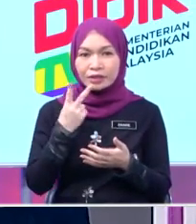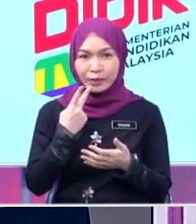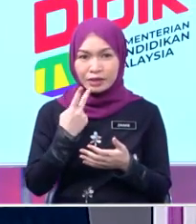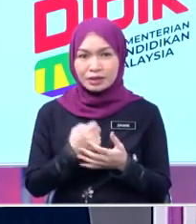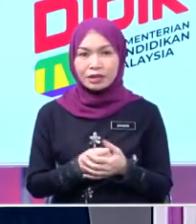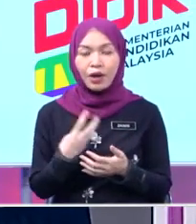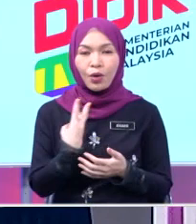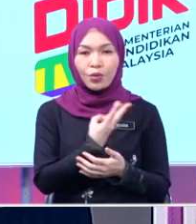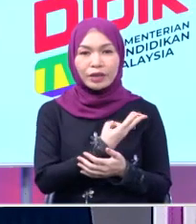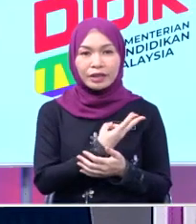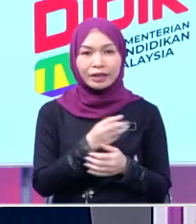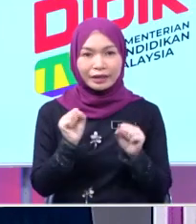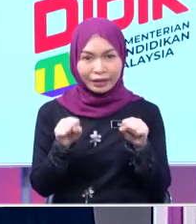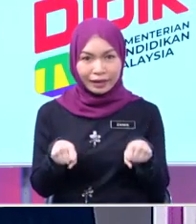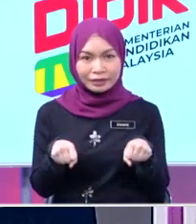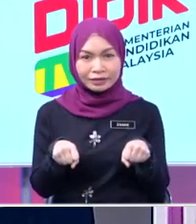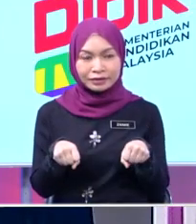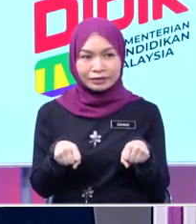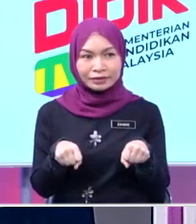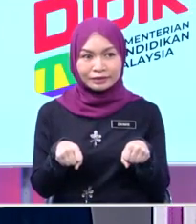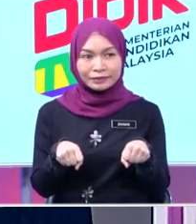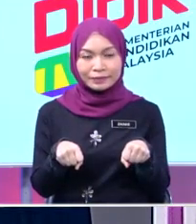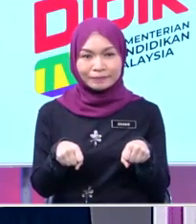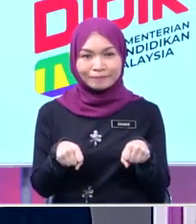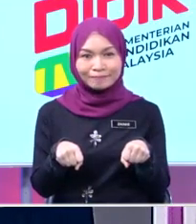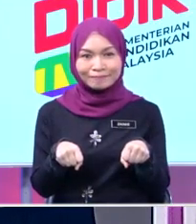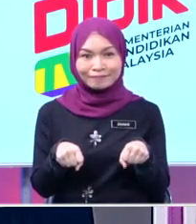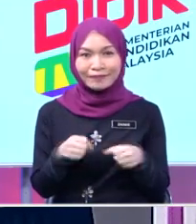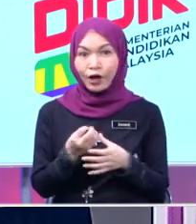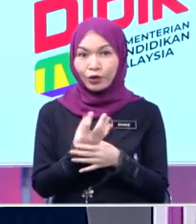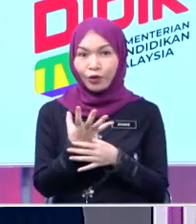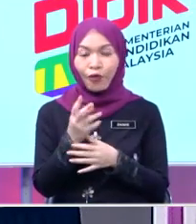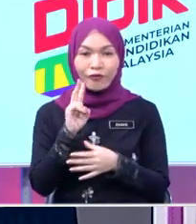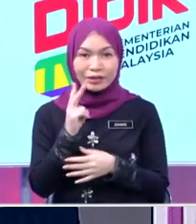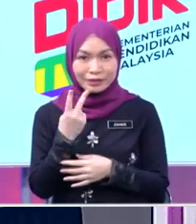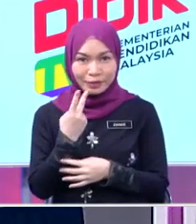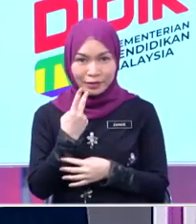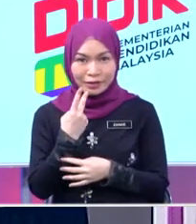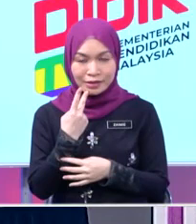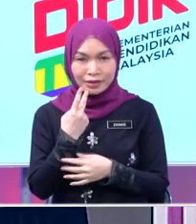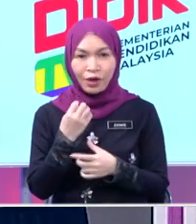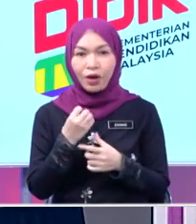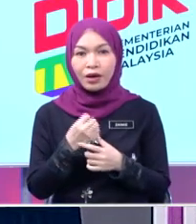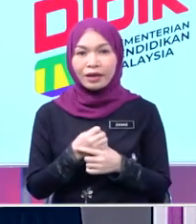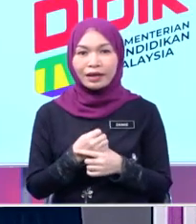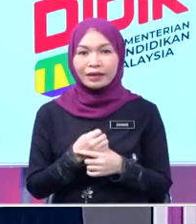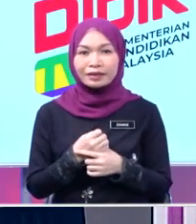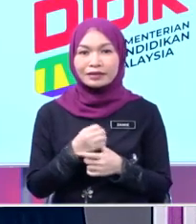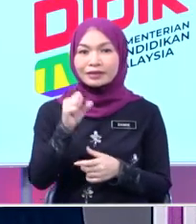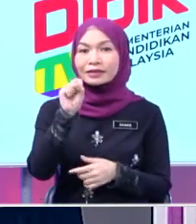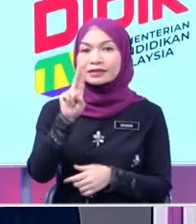grow vegetables such as, or we can use for instance, such as, for